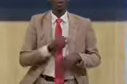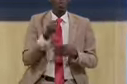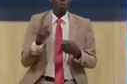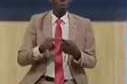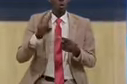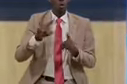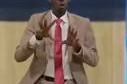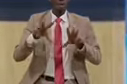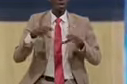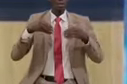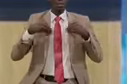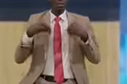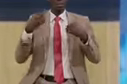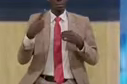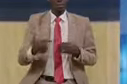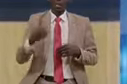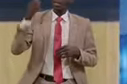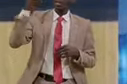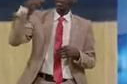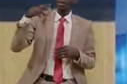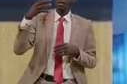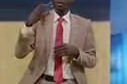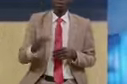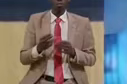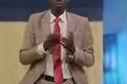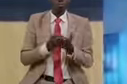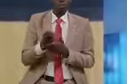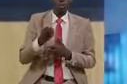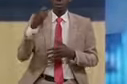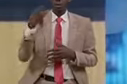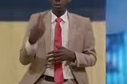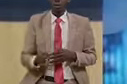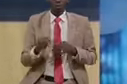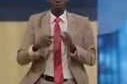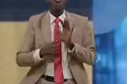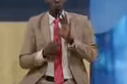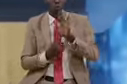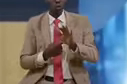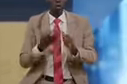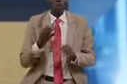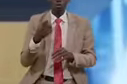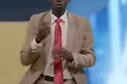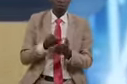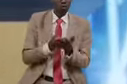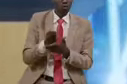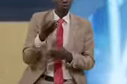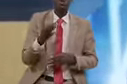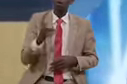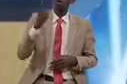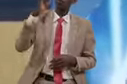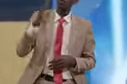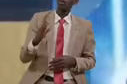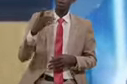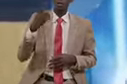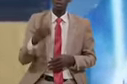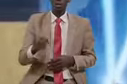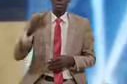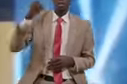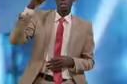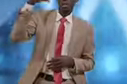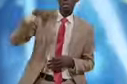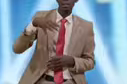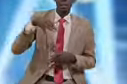the light of truth, the revelation of the truth of God, the lamp and the light into your